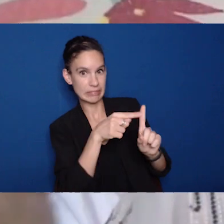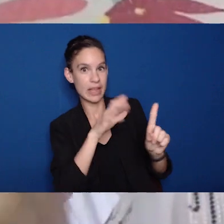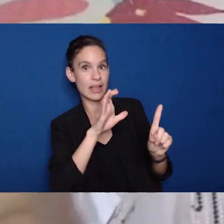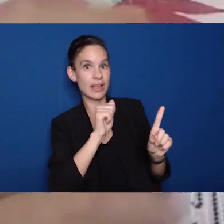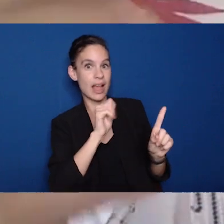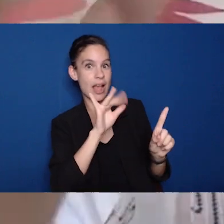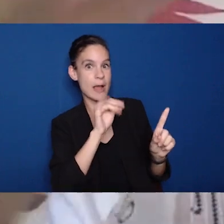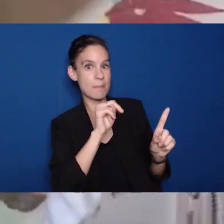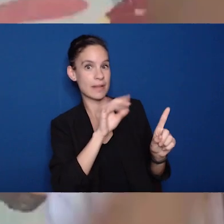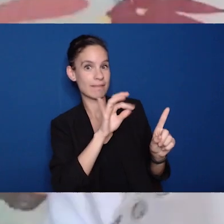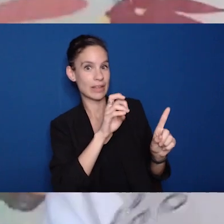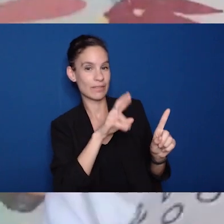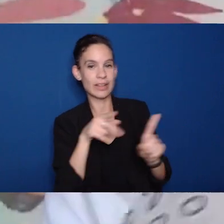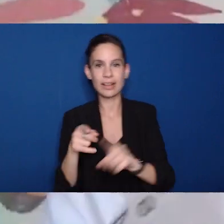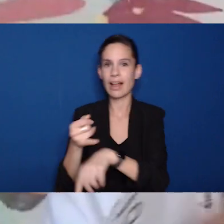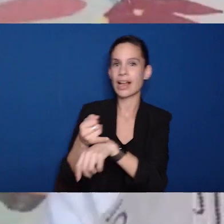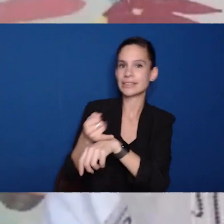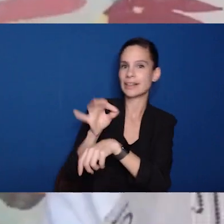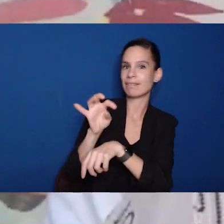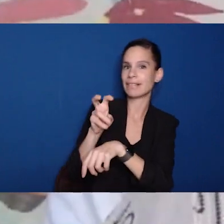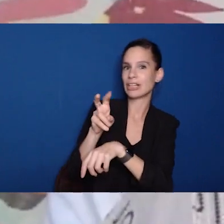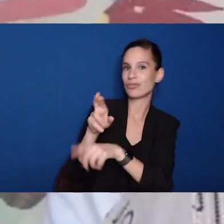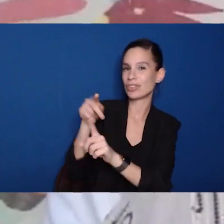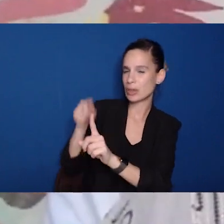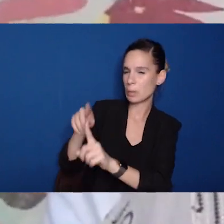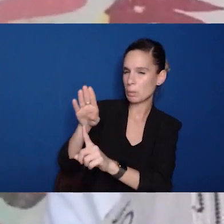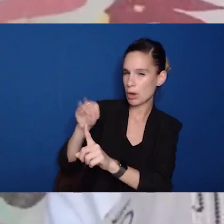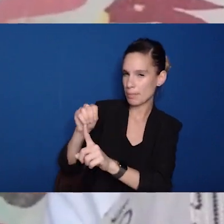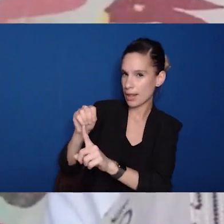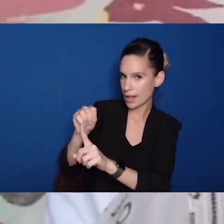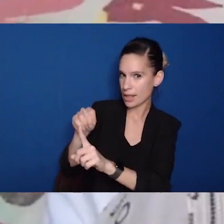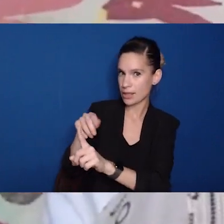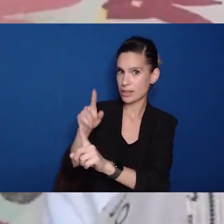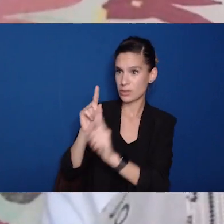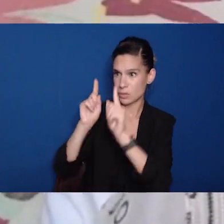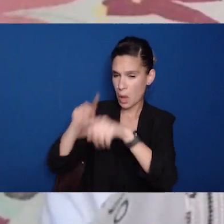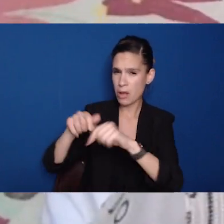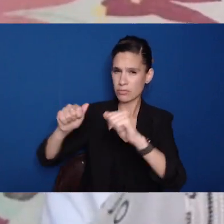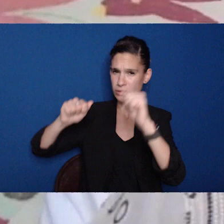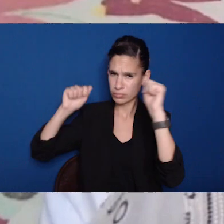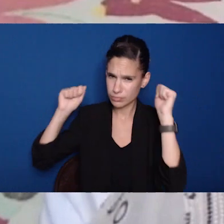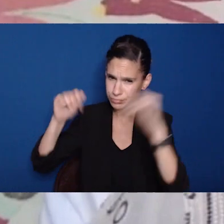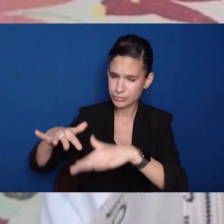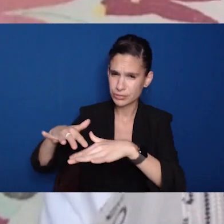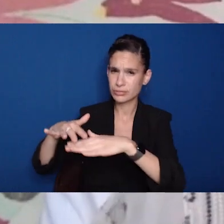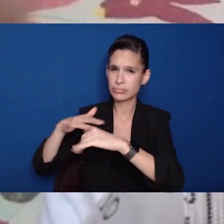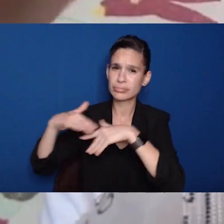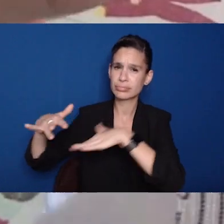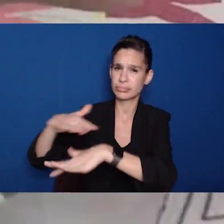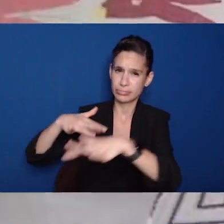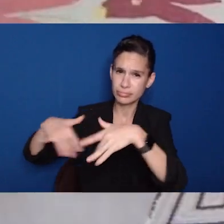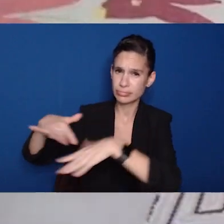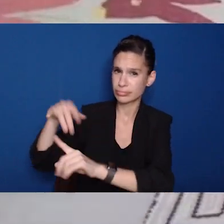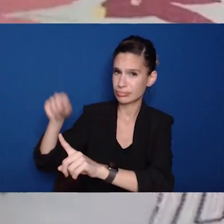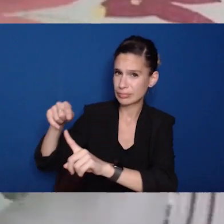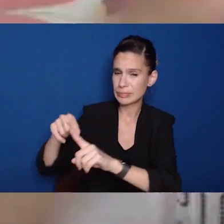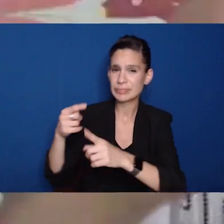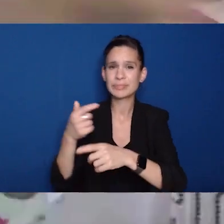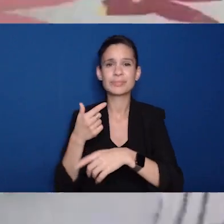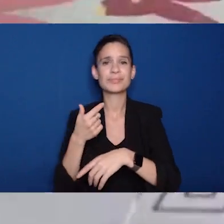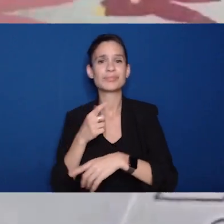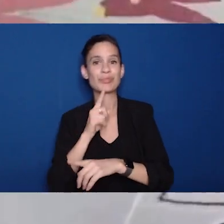now. Island fever is what happens at Burning Man, because when you go there, it's